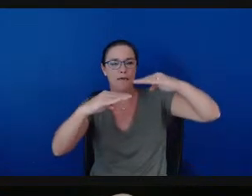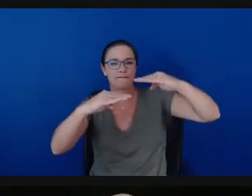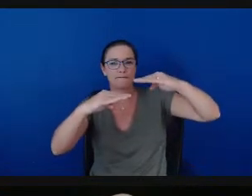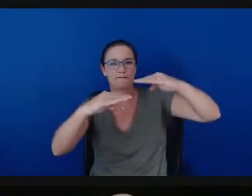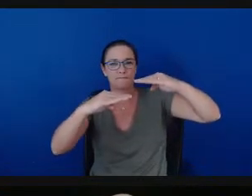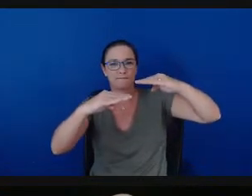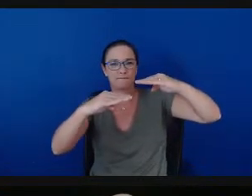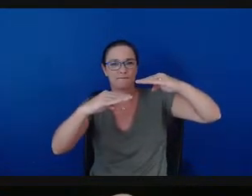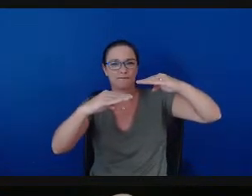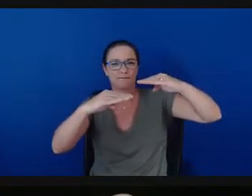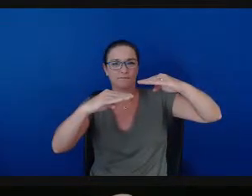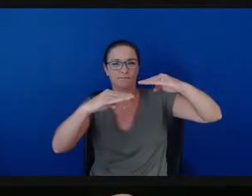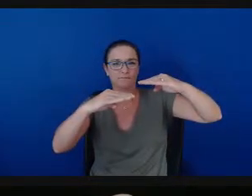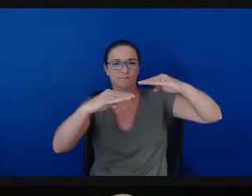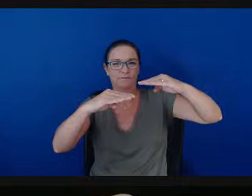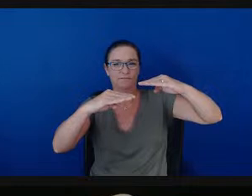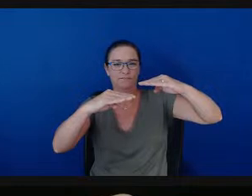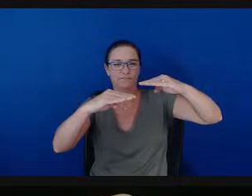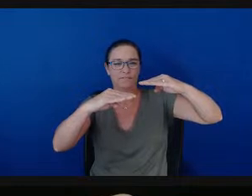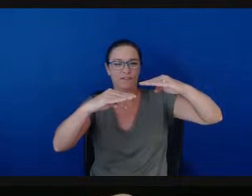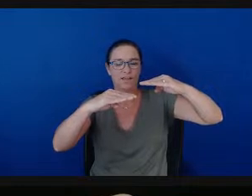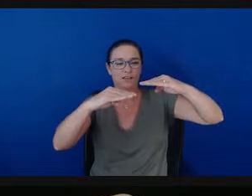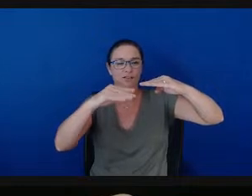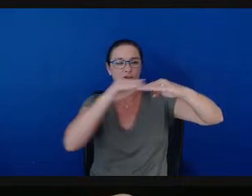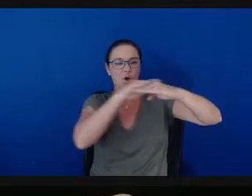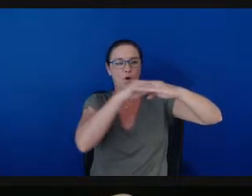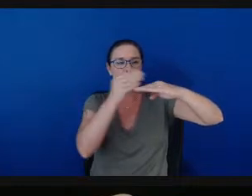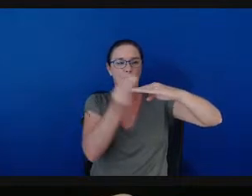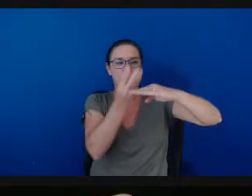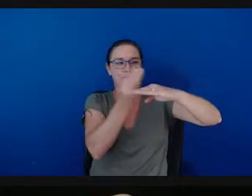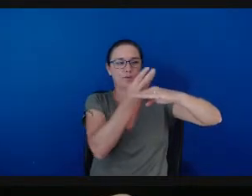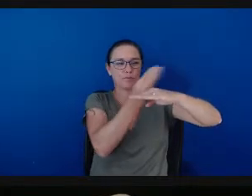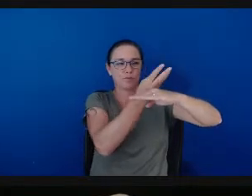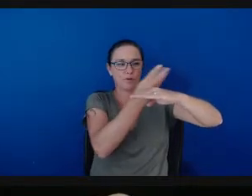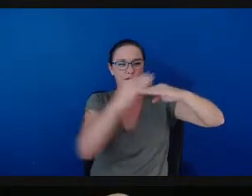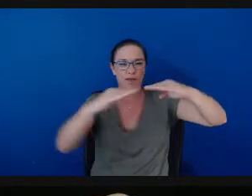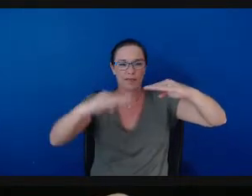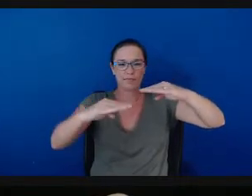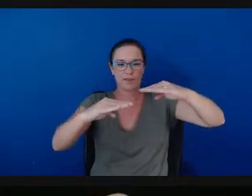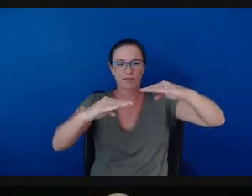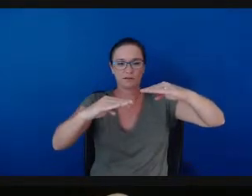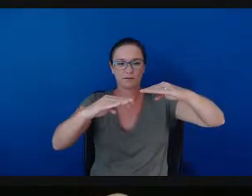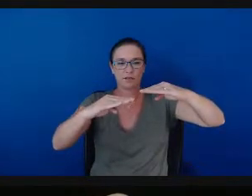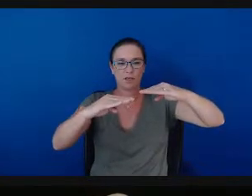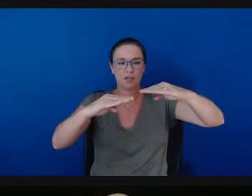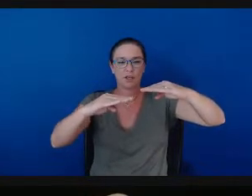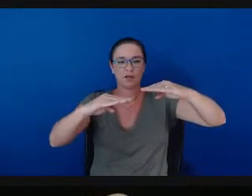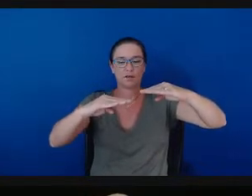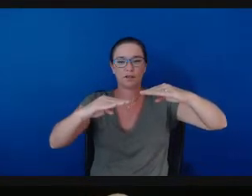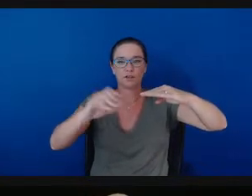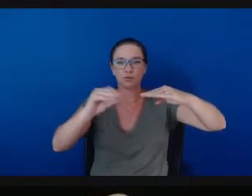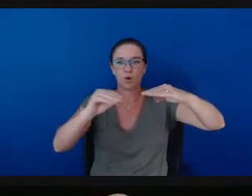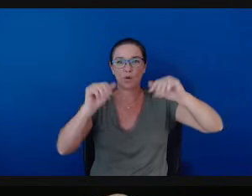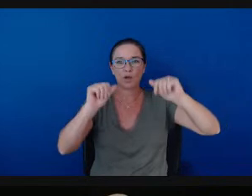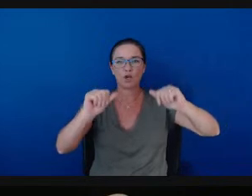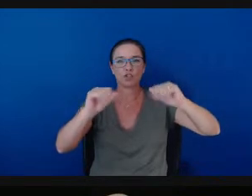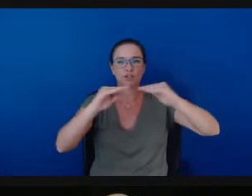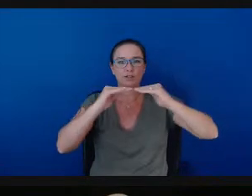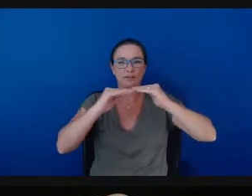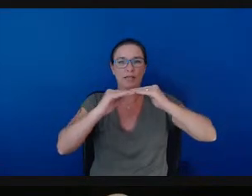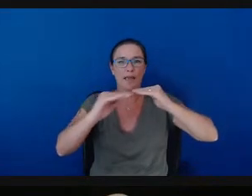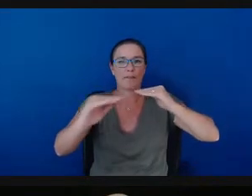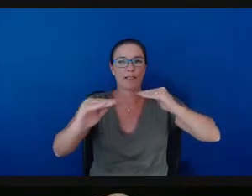this pool where the lava is flowing downhill. So really, it could stabilize just as easily in these downdrop